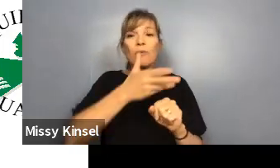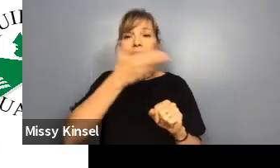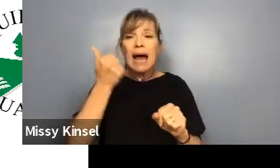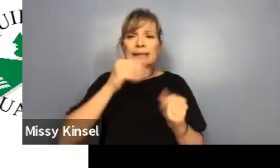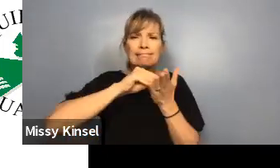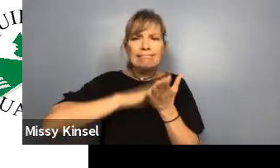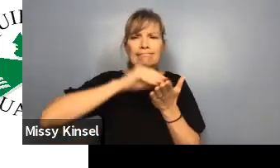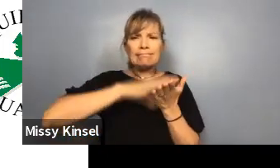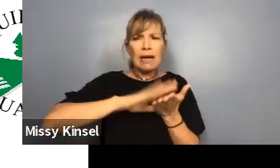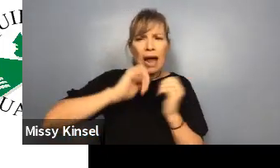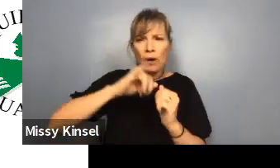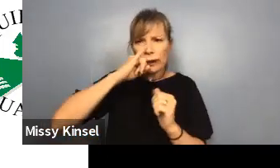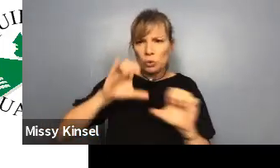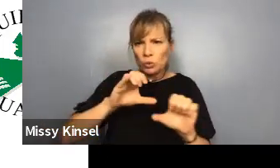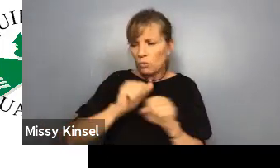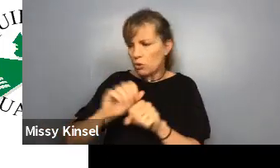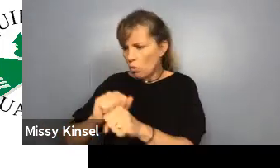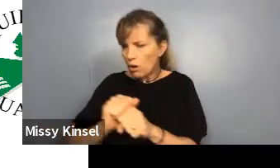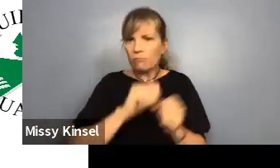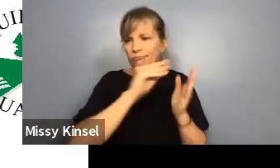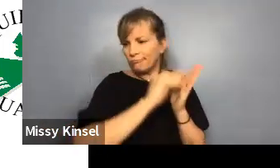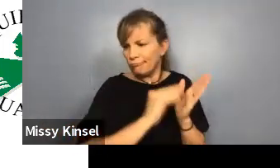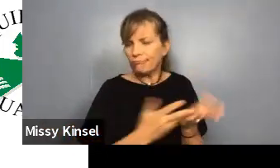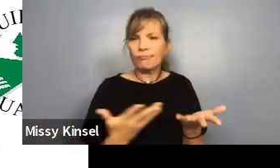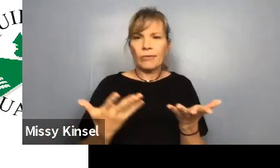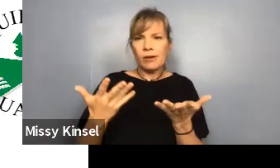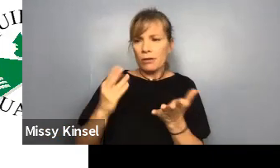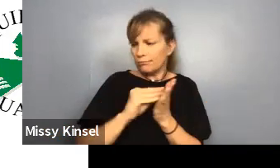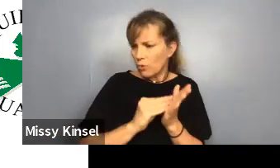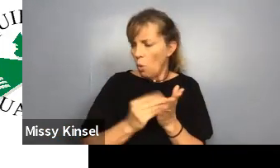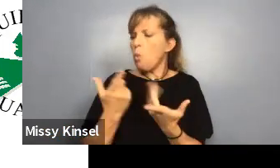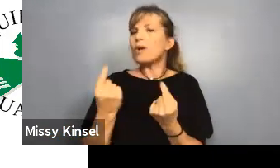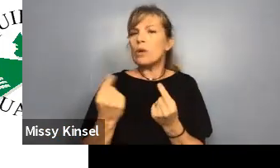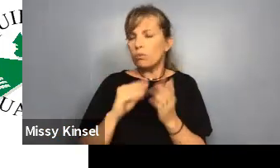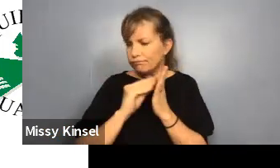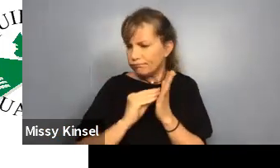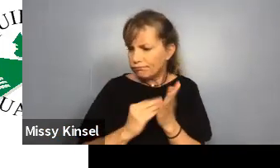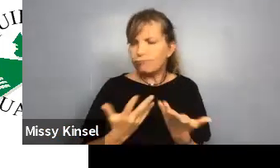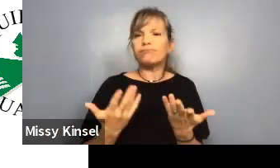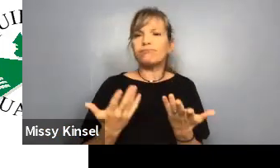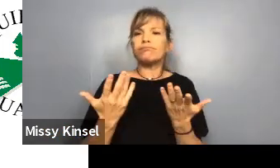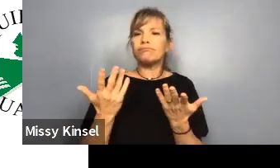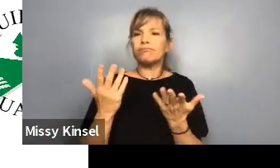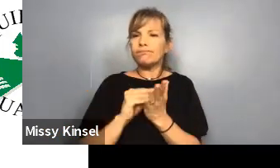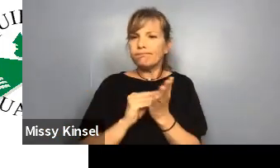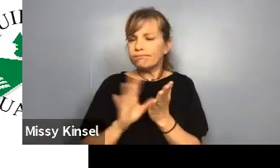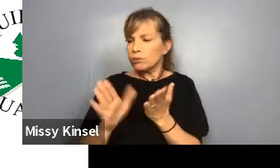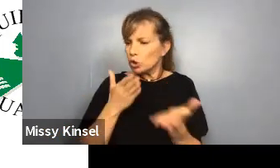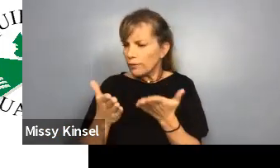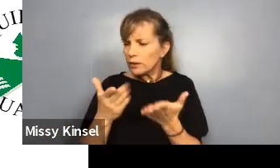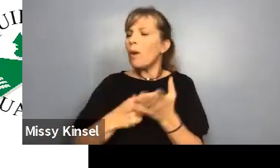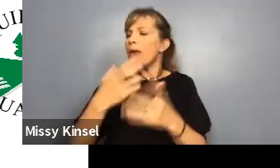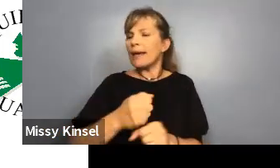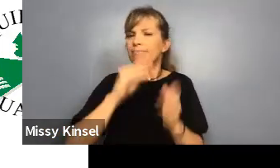of how your child's doing with his or her work, tracking what they're doing, tracking what services they're